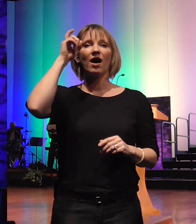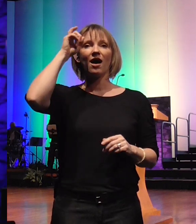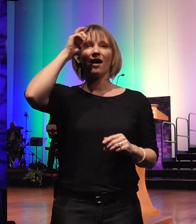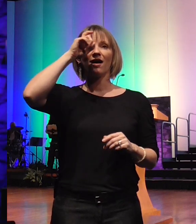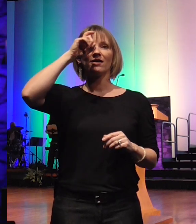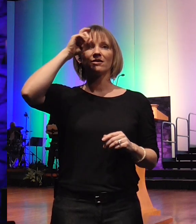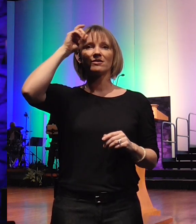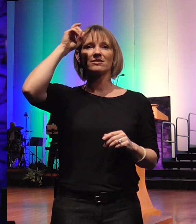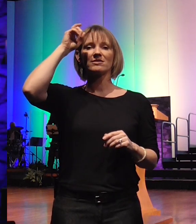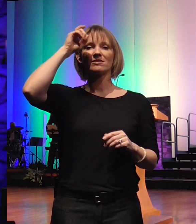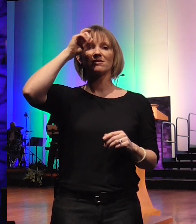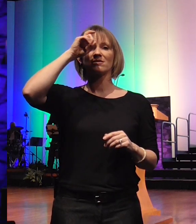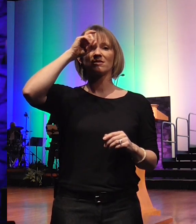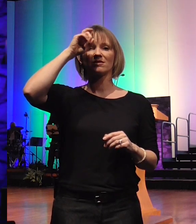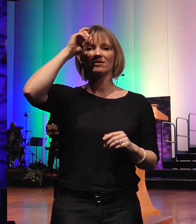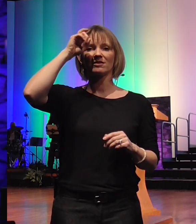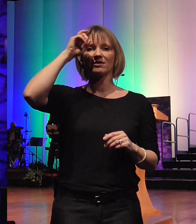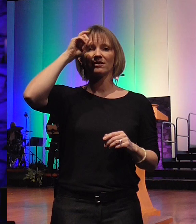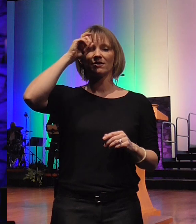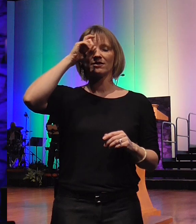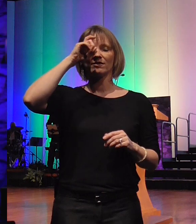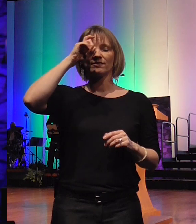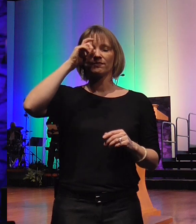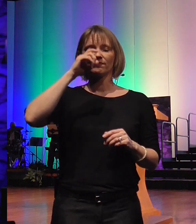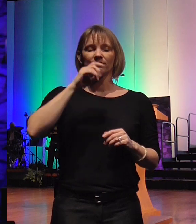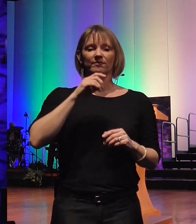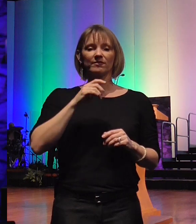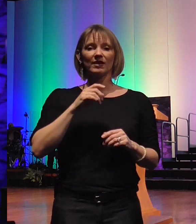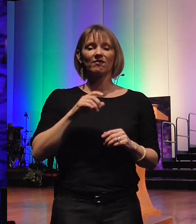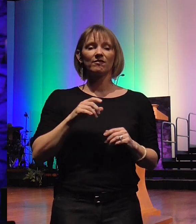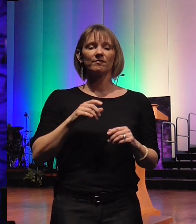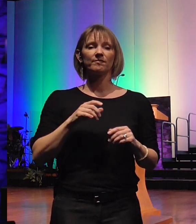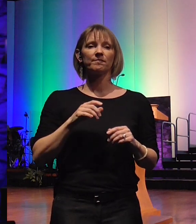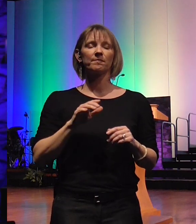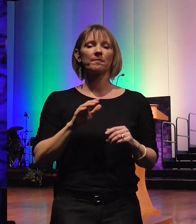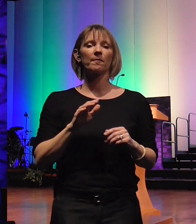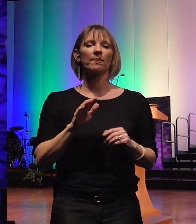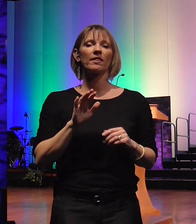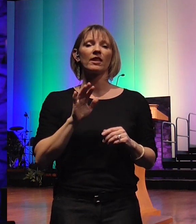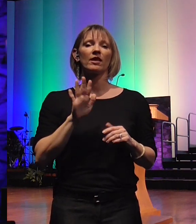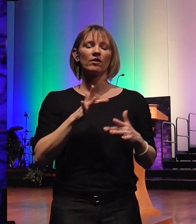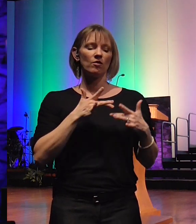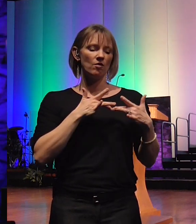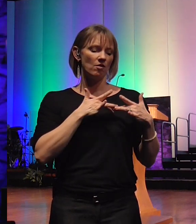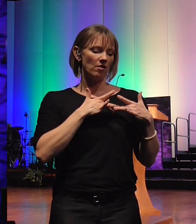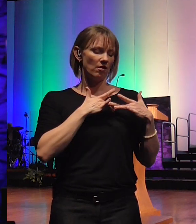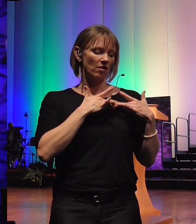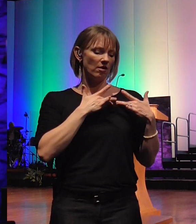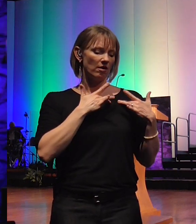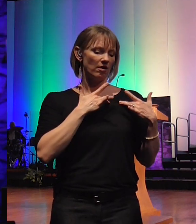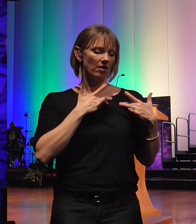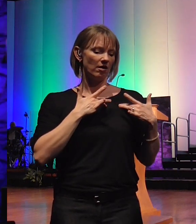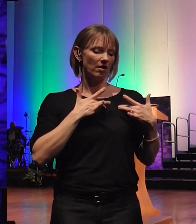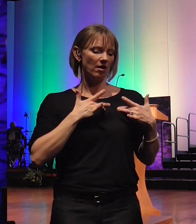be wise. Find your